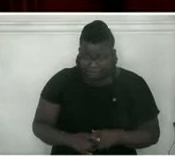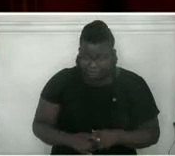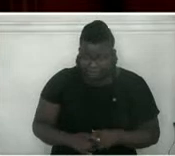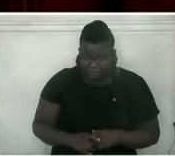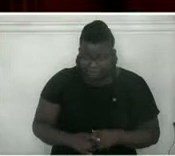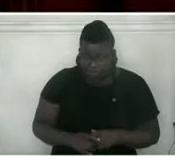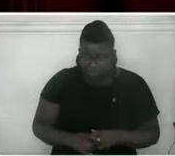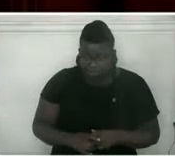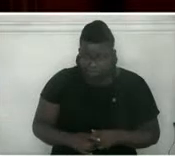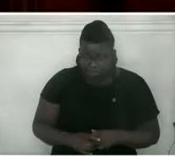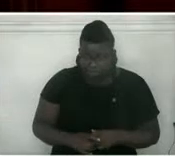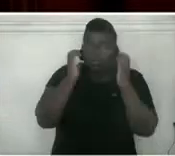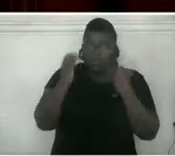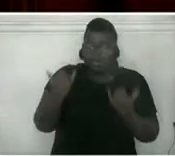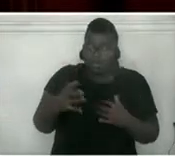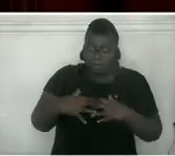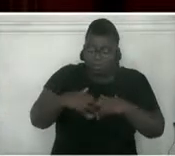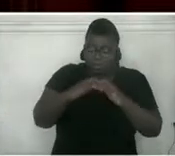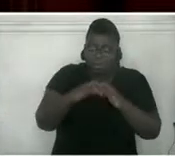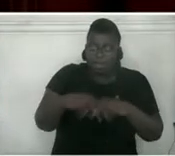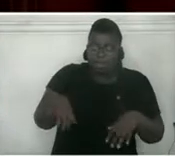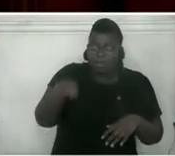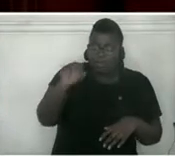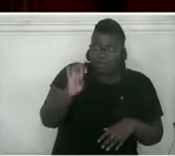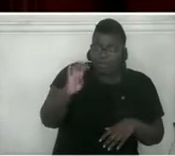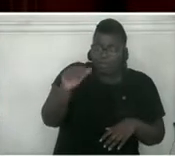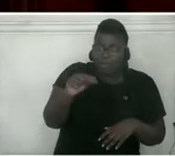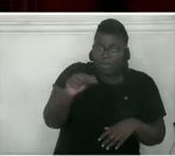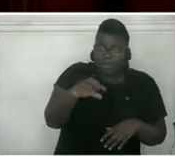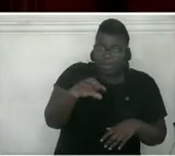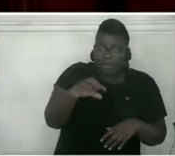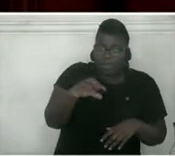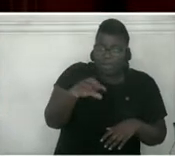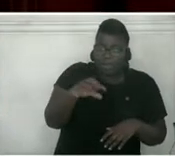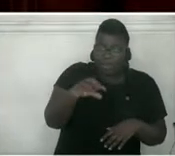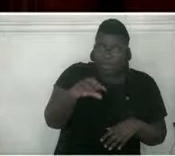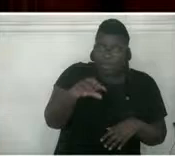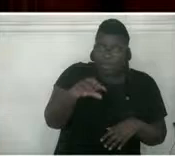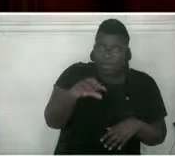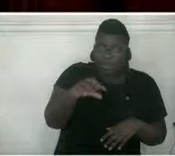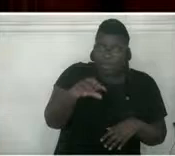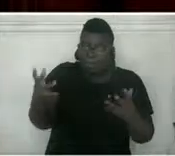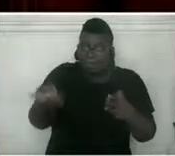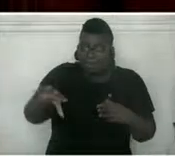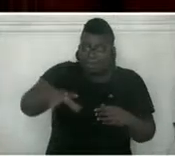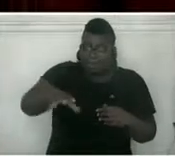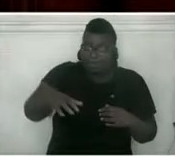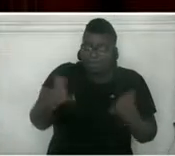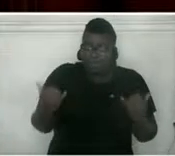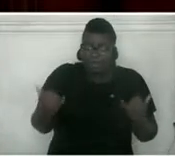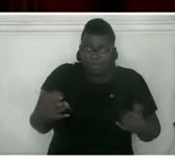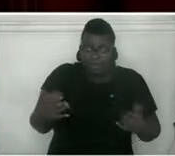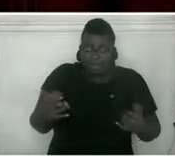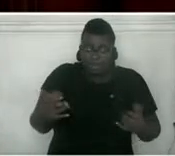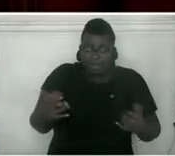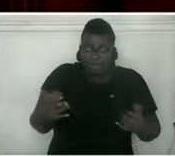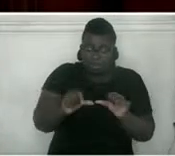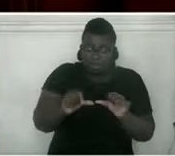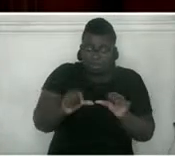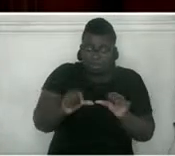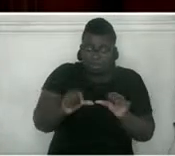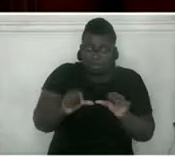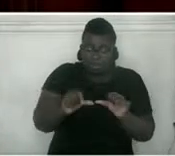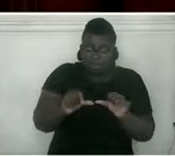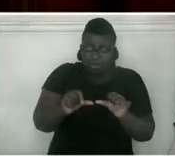the establishment of 4 agri-hubs in the province, and the department will continue with the implementation of